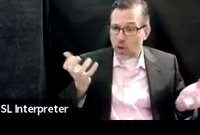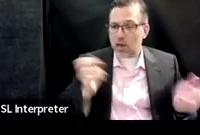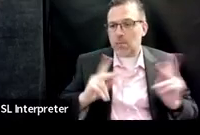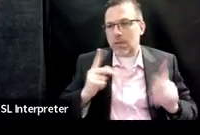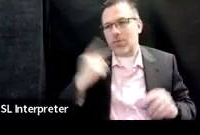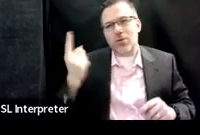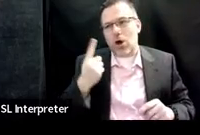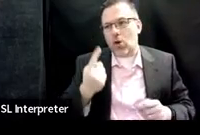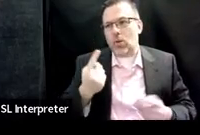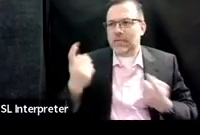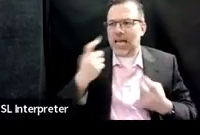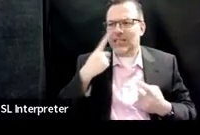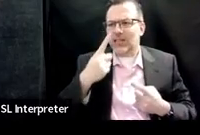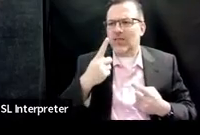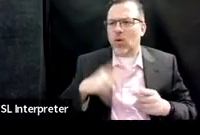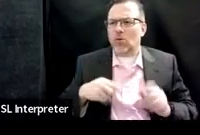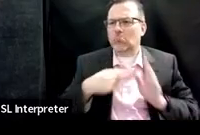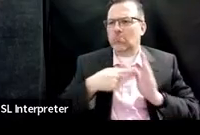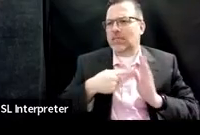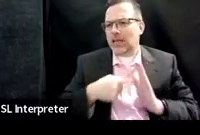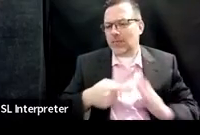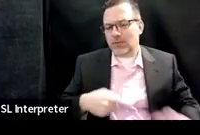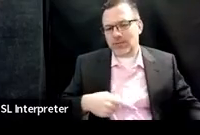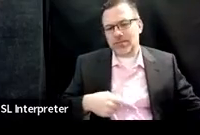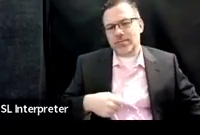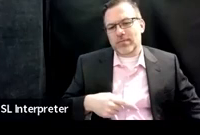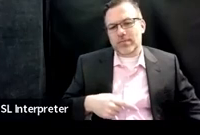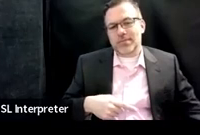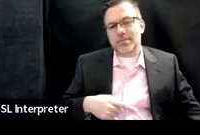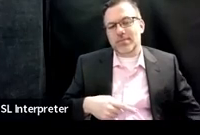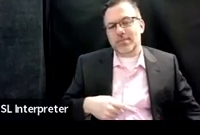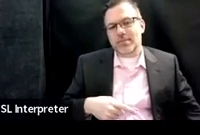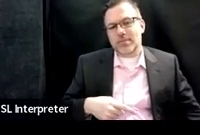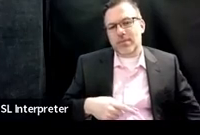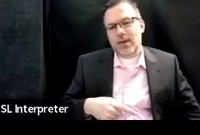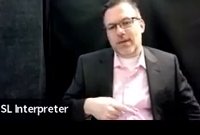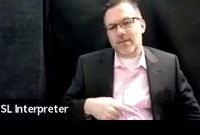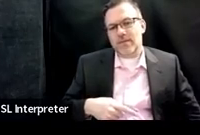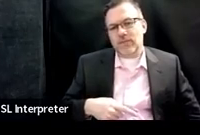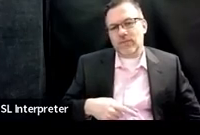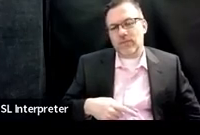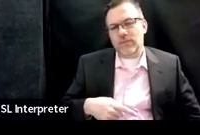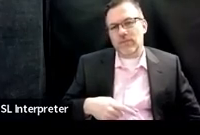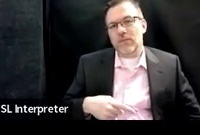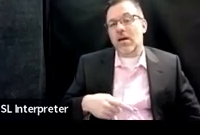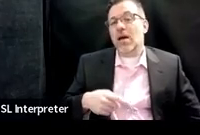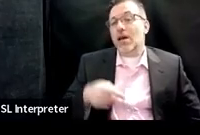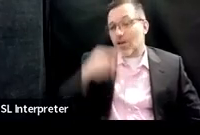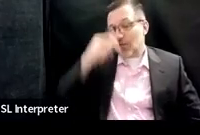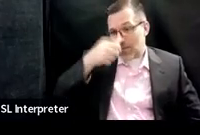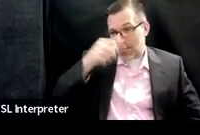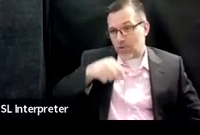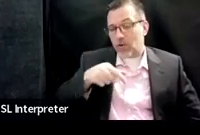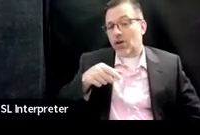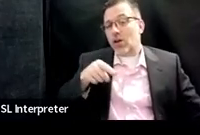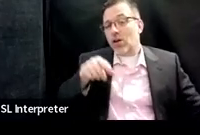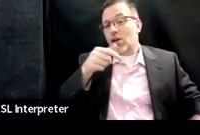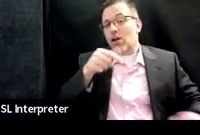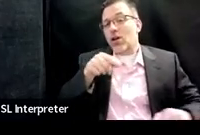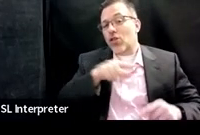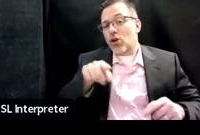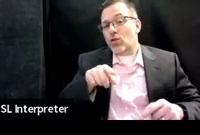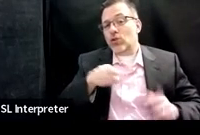for examples. And just a little reminder that they're only examples of what could be in each section.